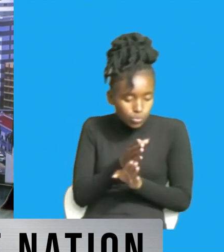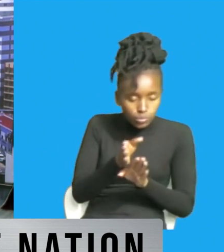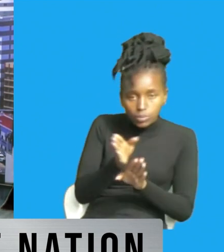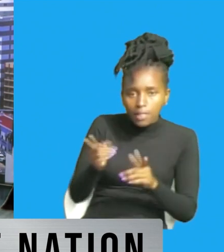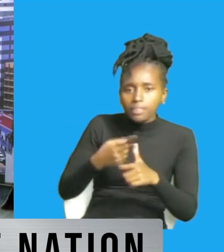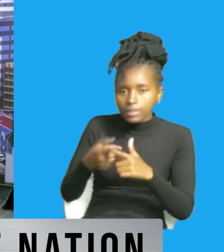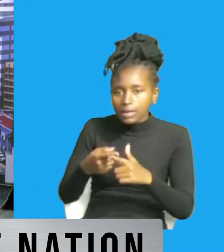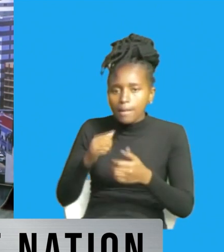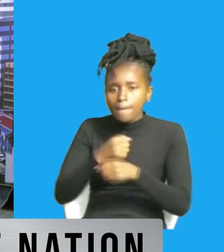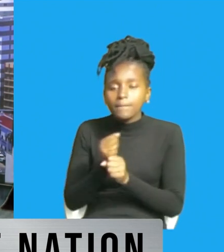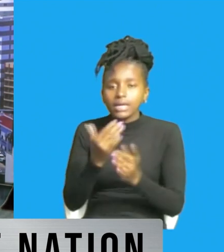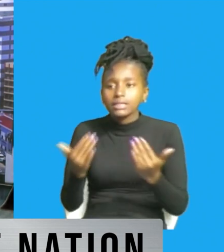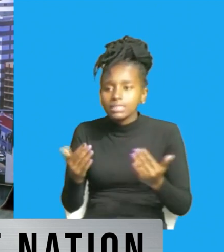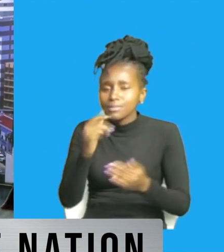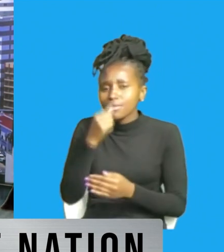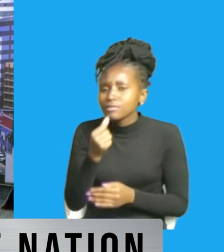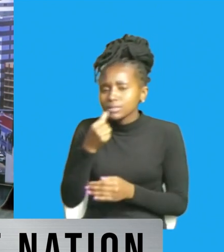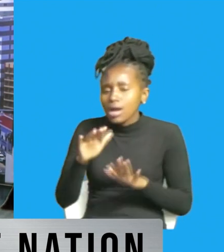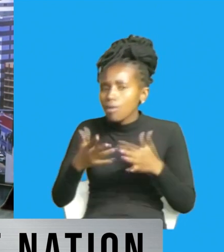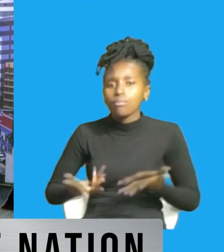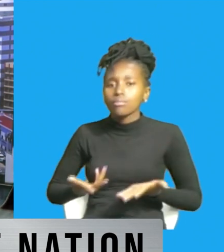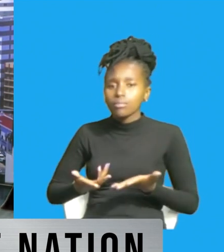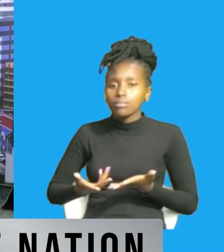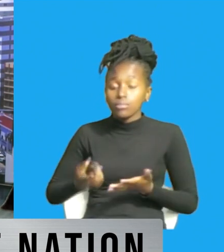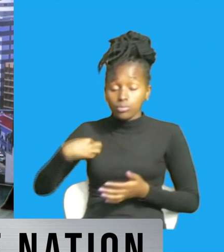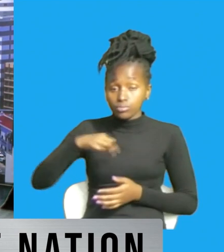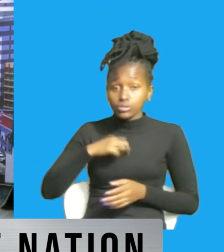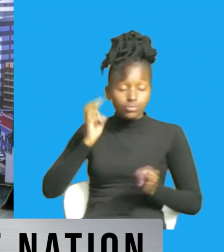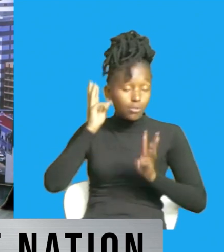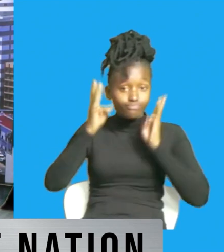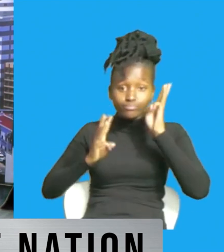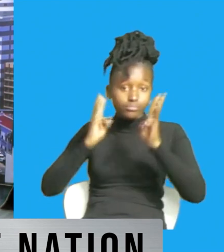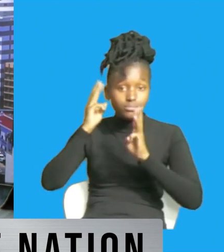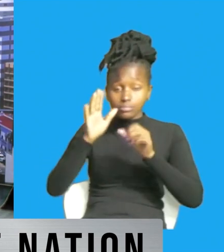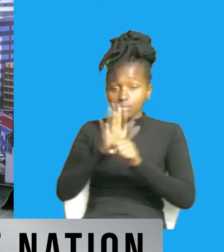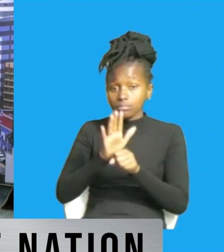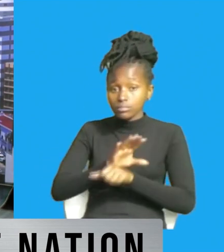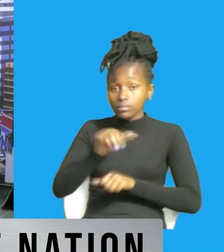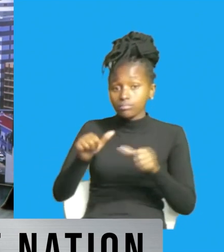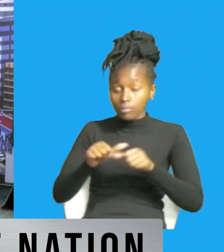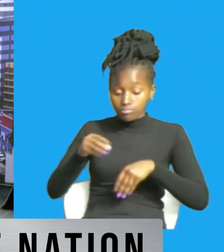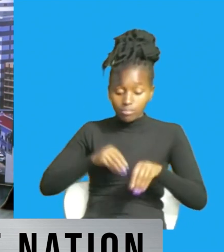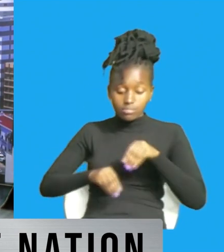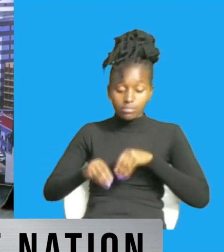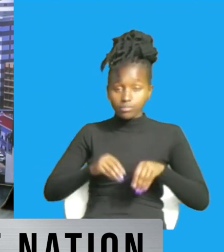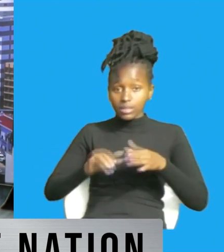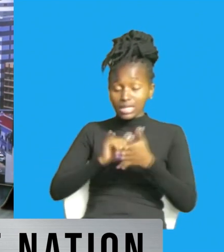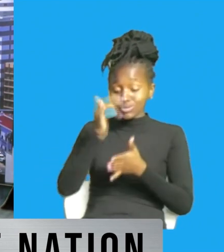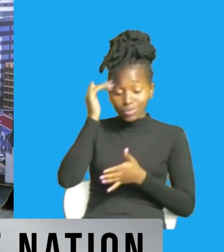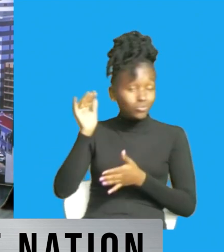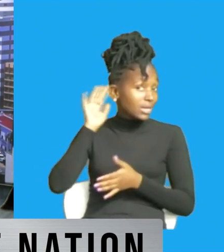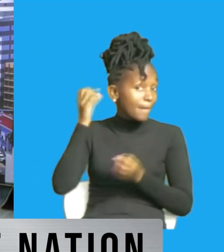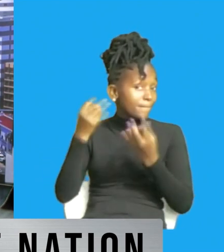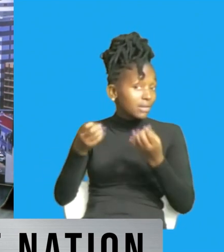the things that we are saying that we are worried about when you talk about corruption. This is the directions that we are seeing corruption coming in. Now explain